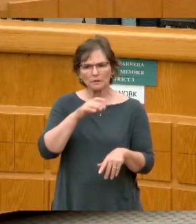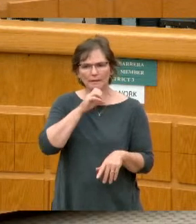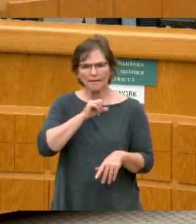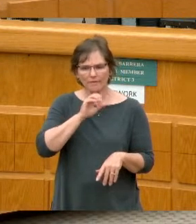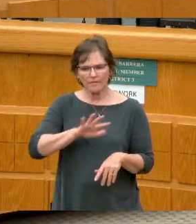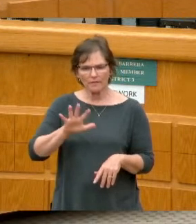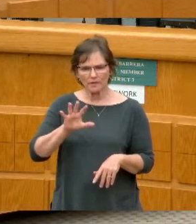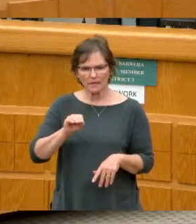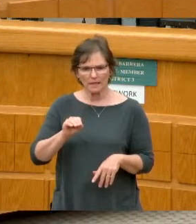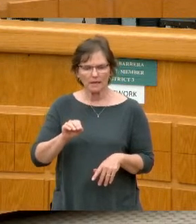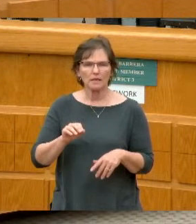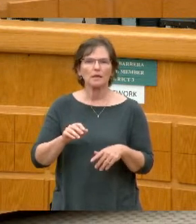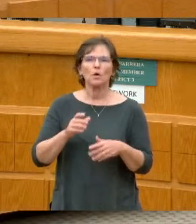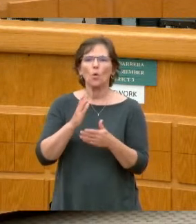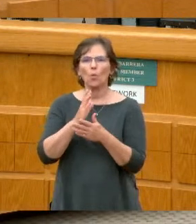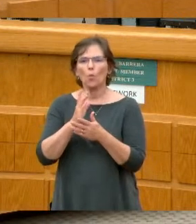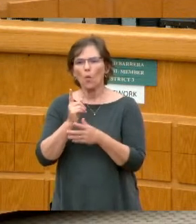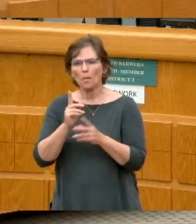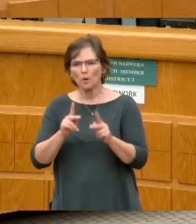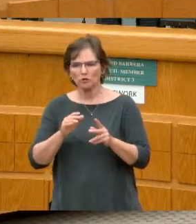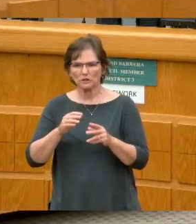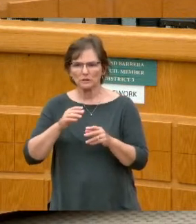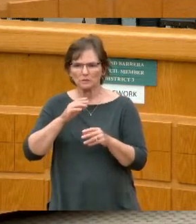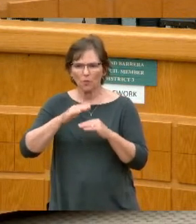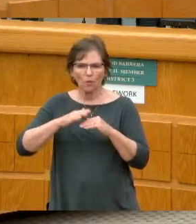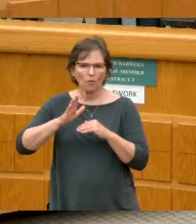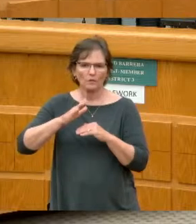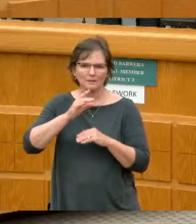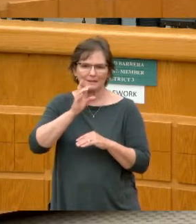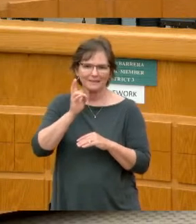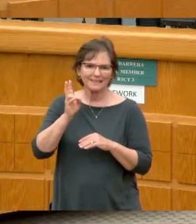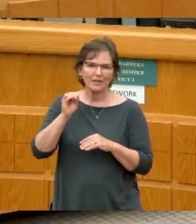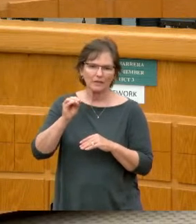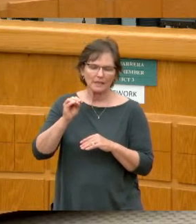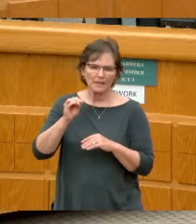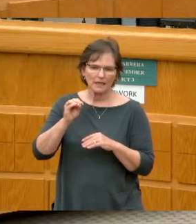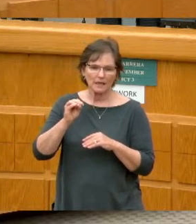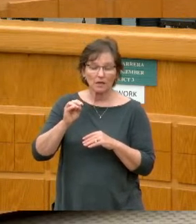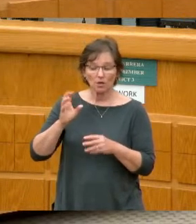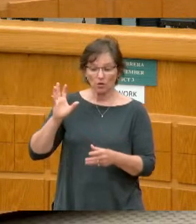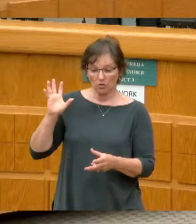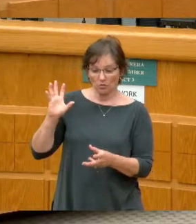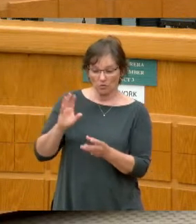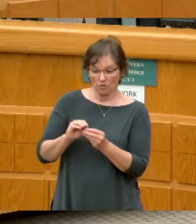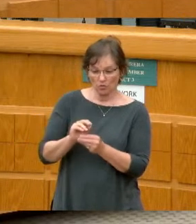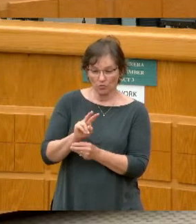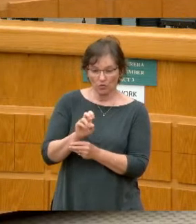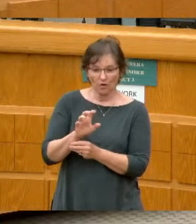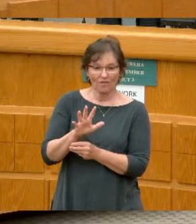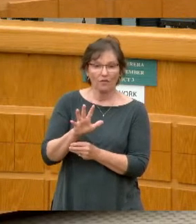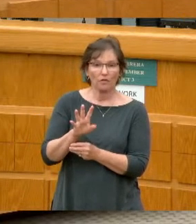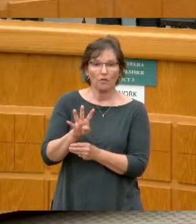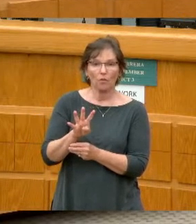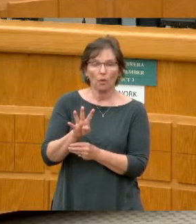in the ICU for more extensive treatment. Next